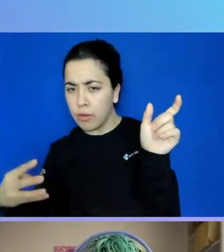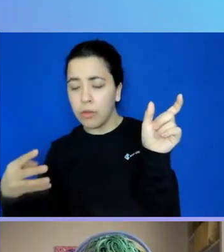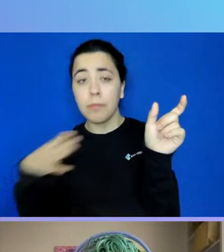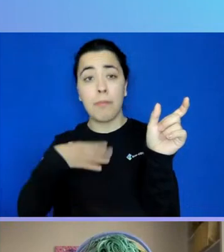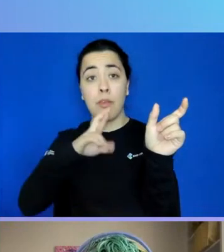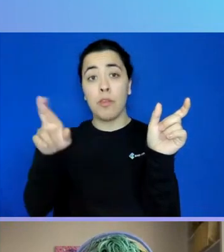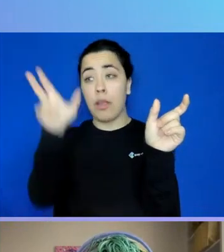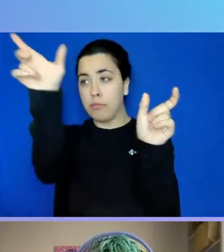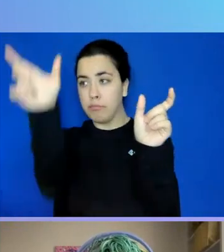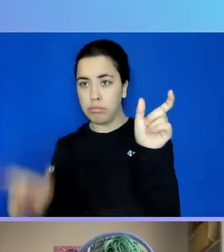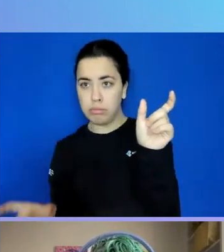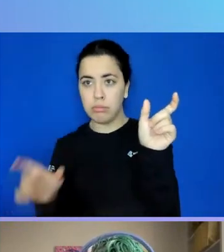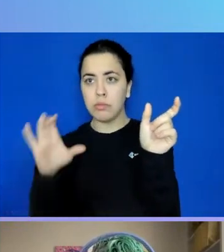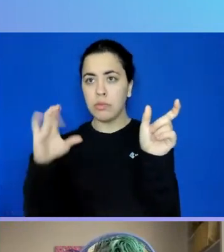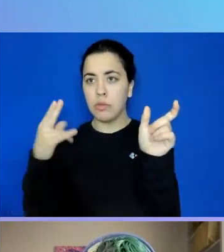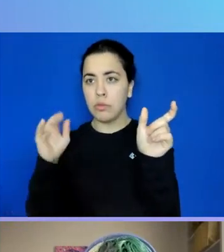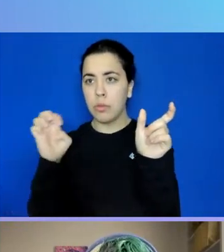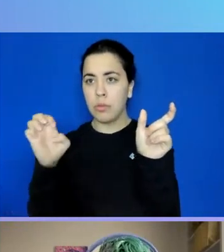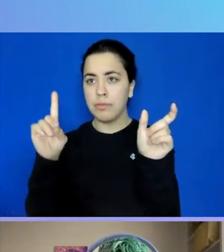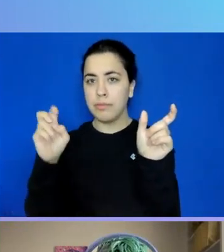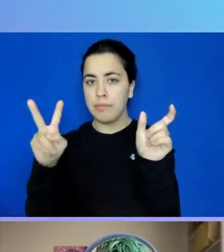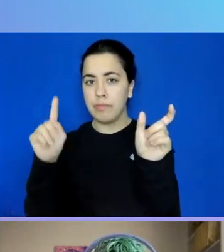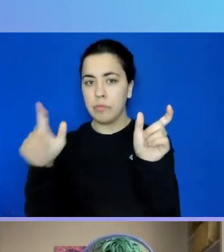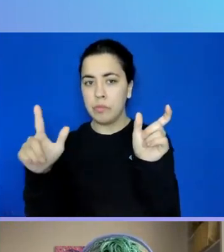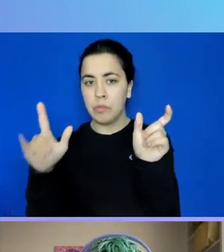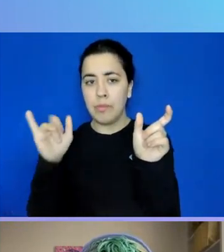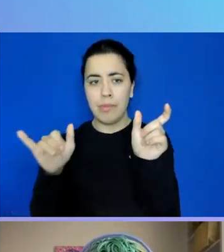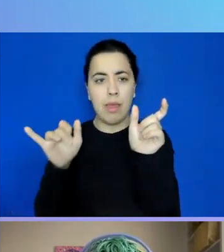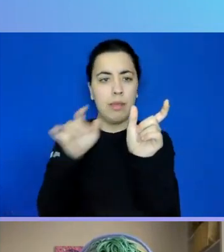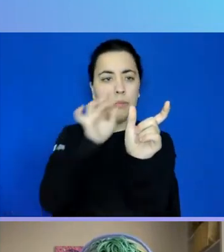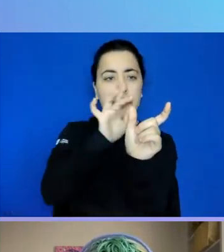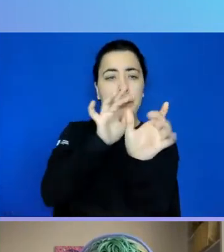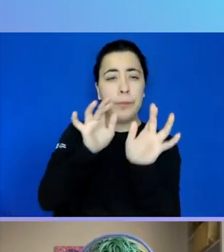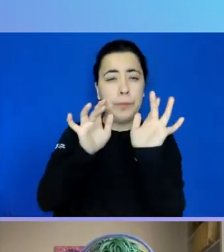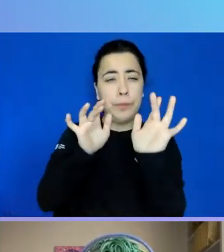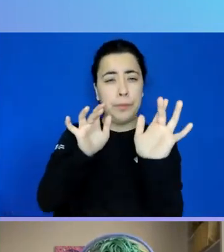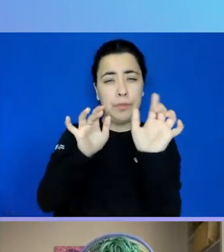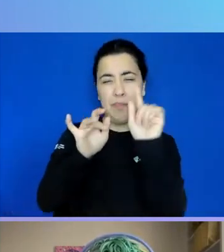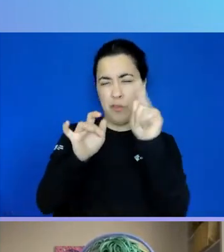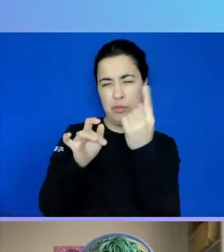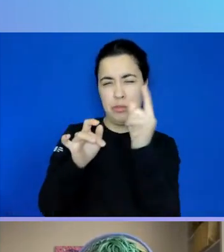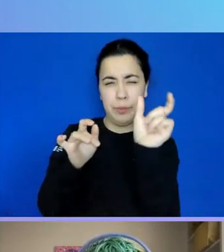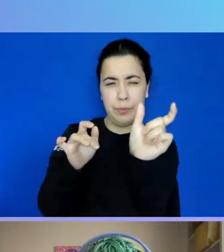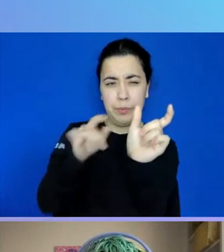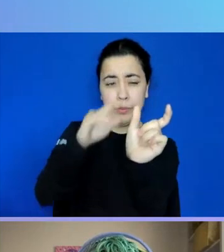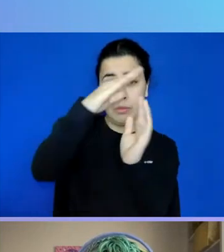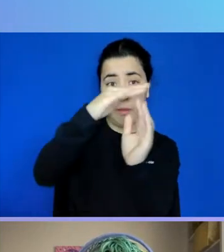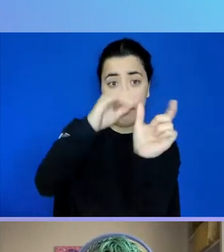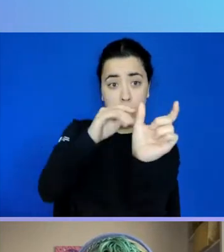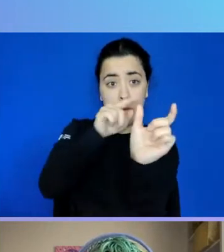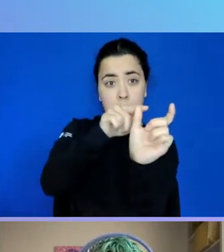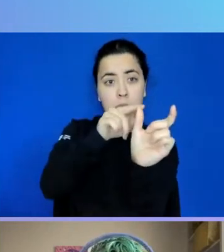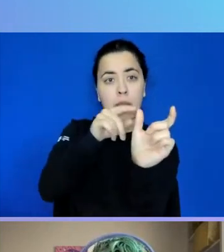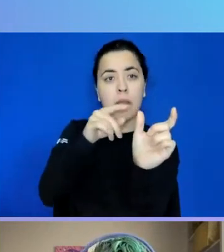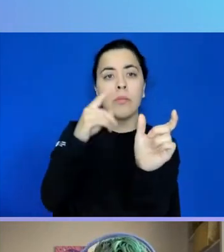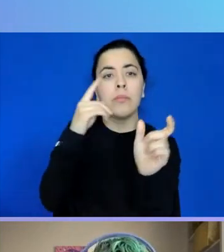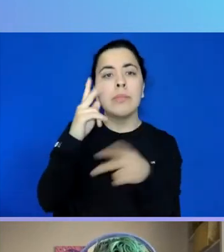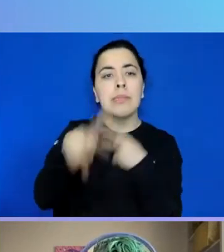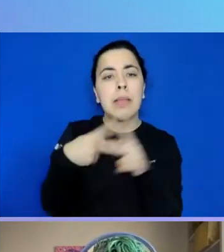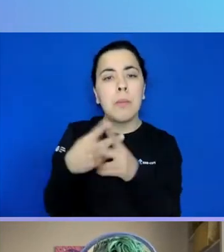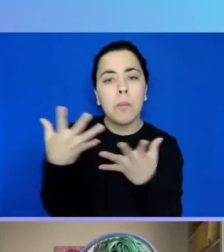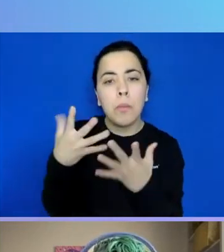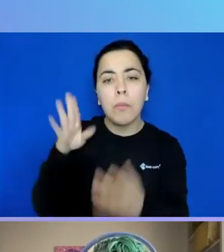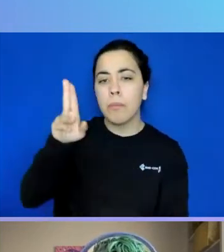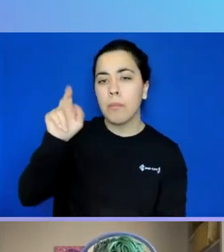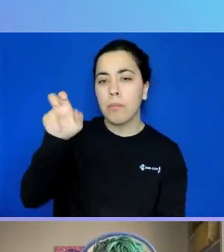screen, and I can see that this button is, it's a button type button with the text